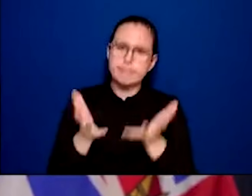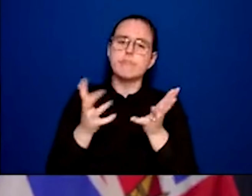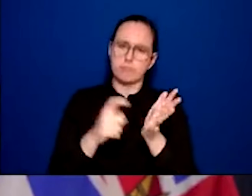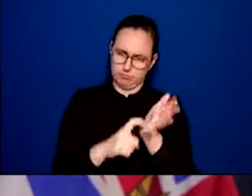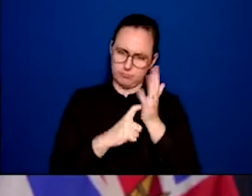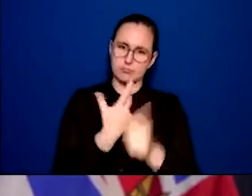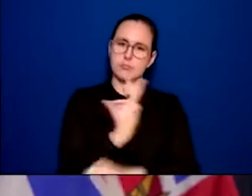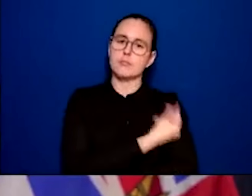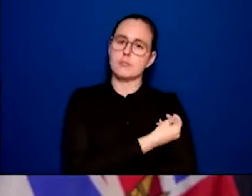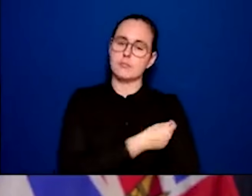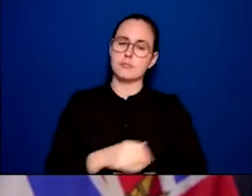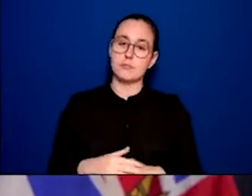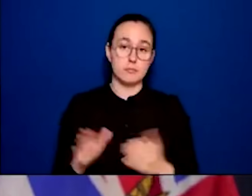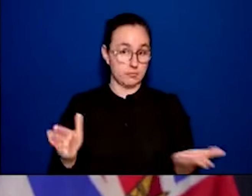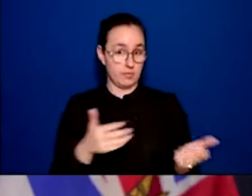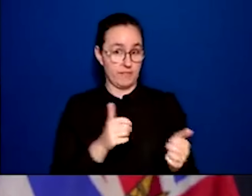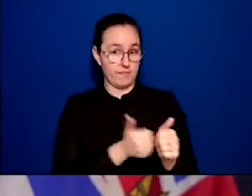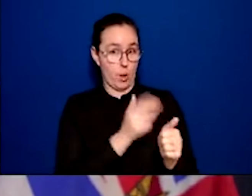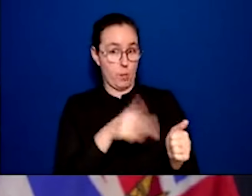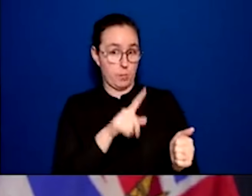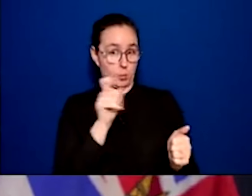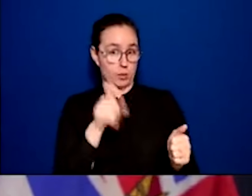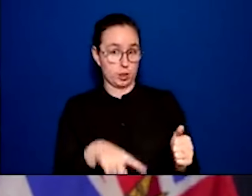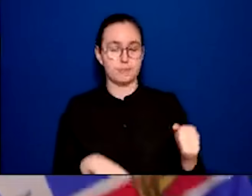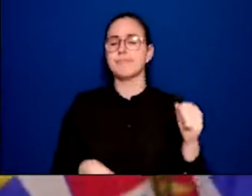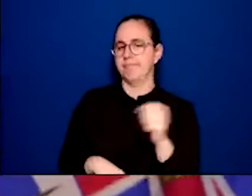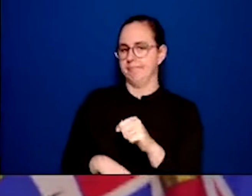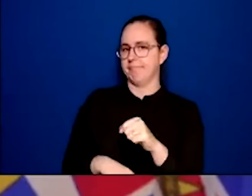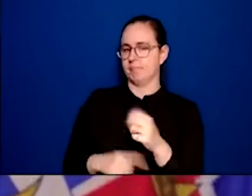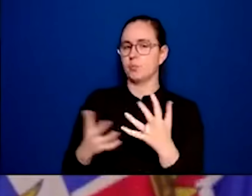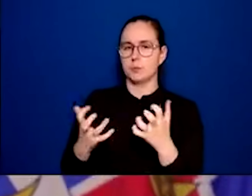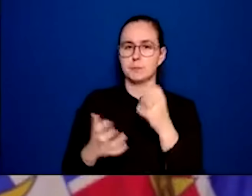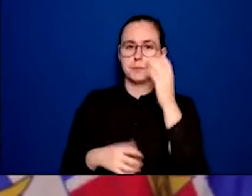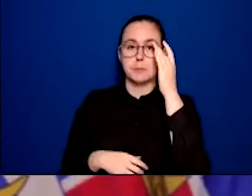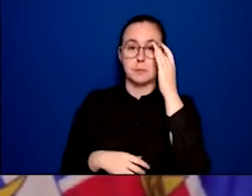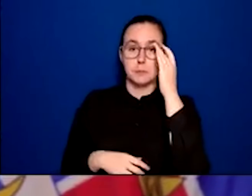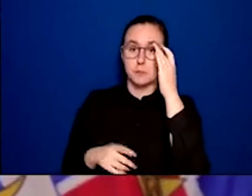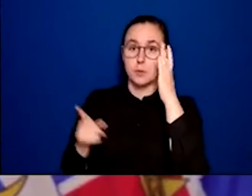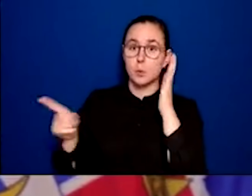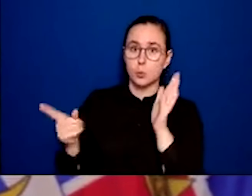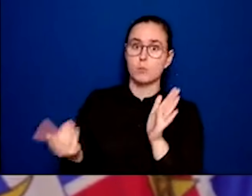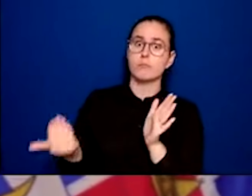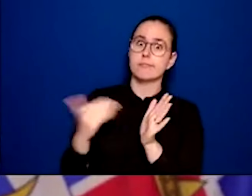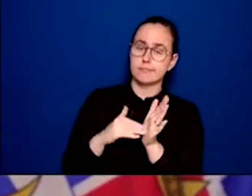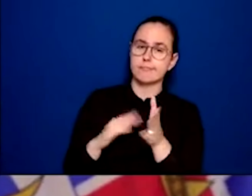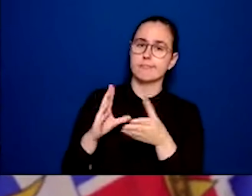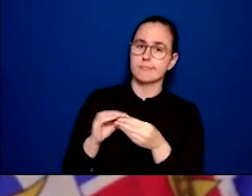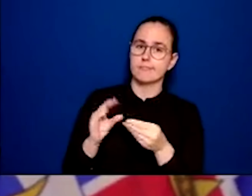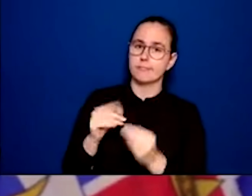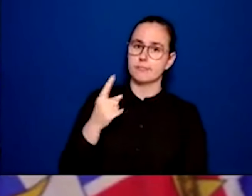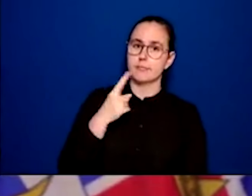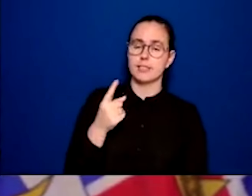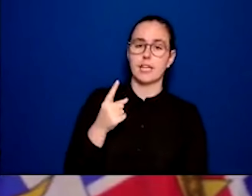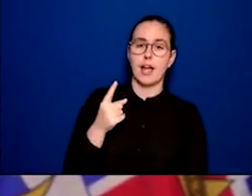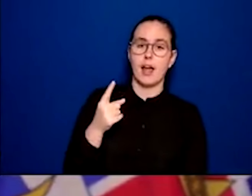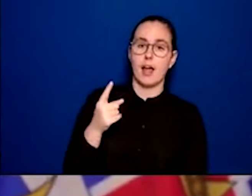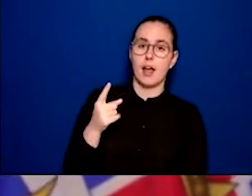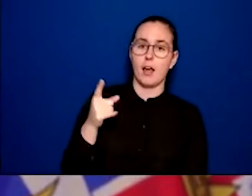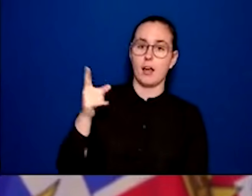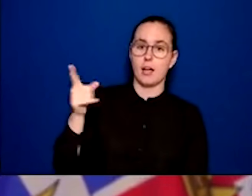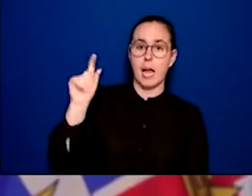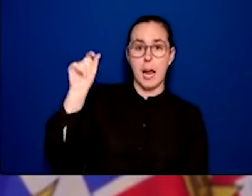please. You've said several times that employers have a right to